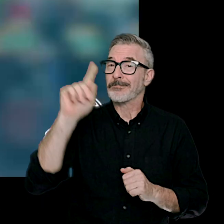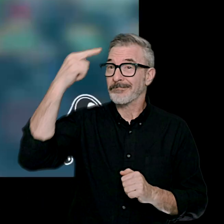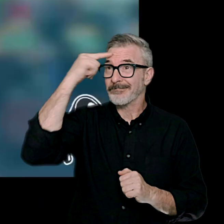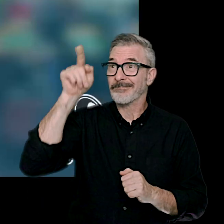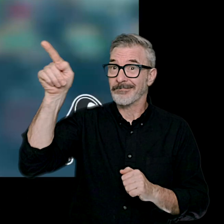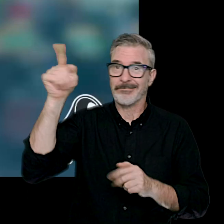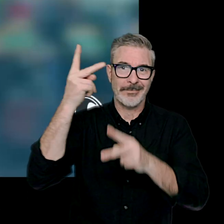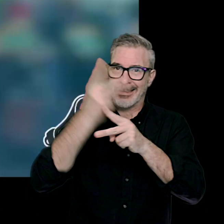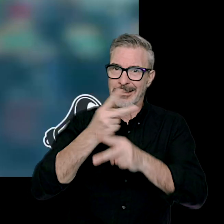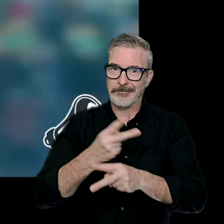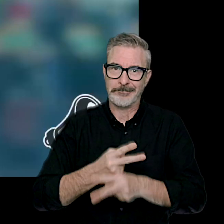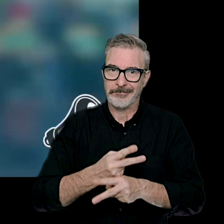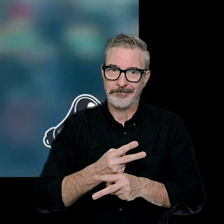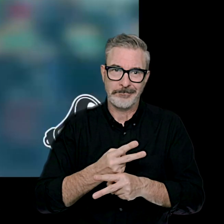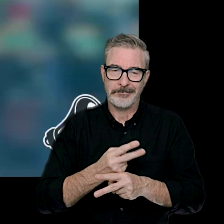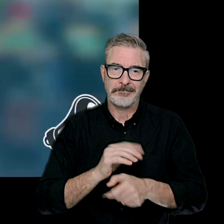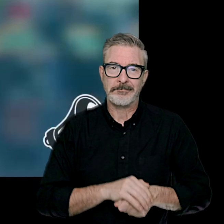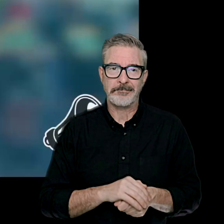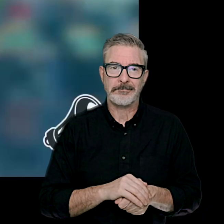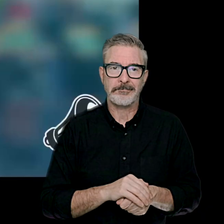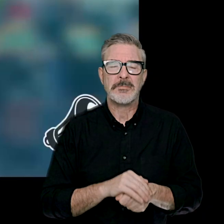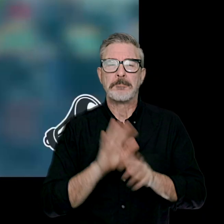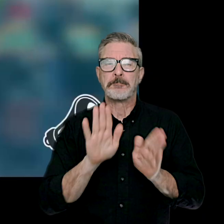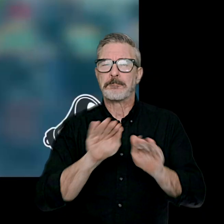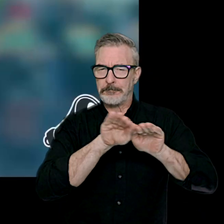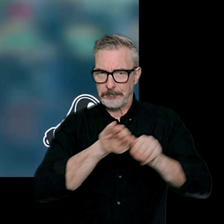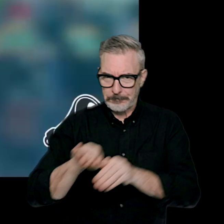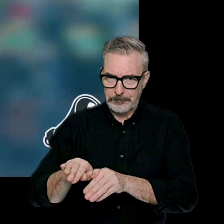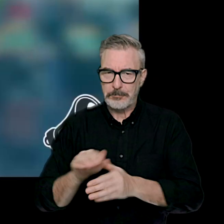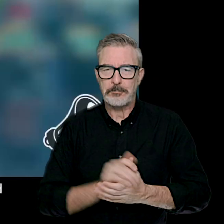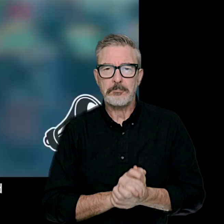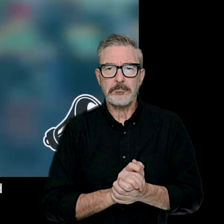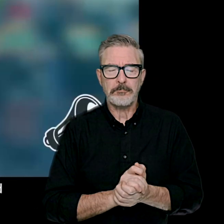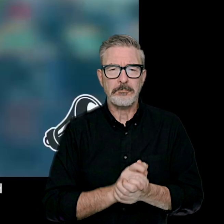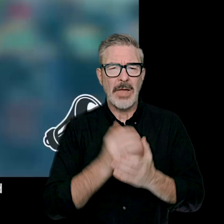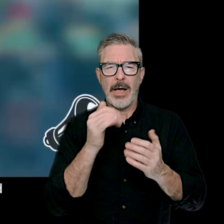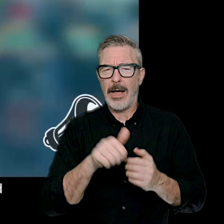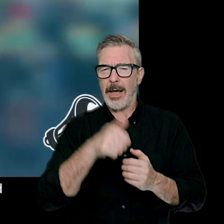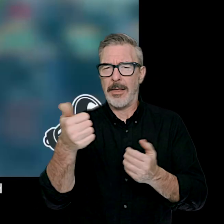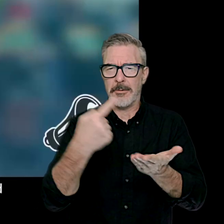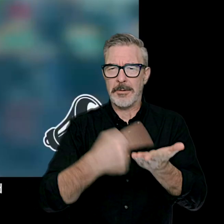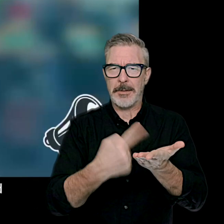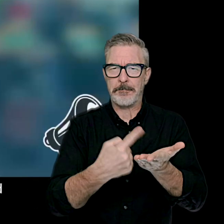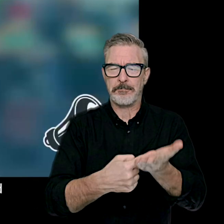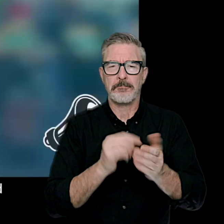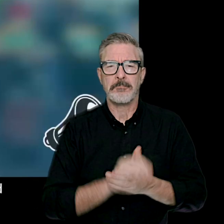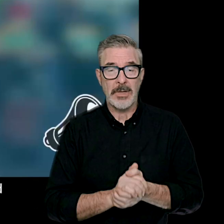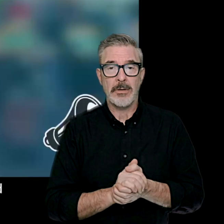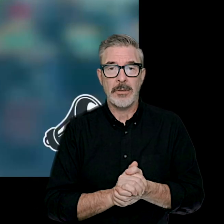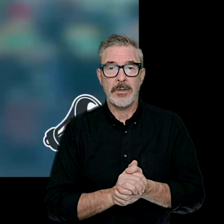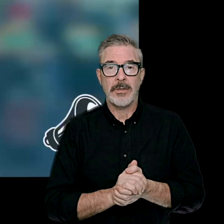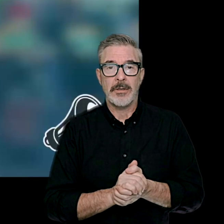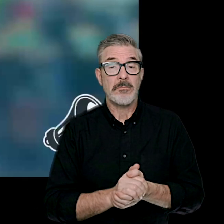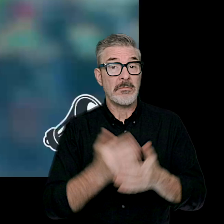And if your pay stub doesn't reflect the amount that you've calculated, then you probably weren't provided adequate vacation